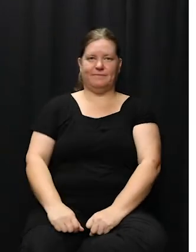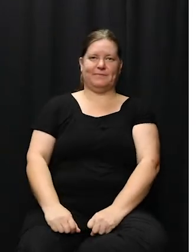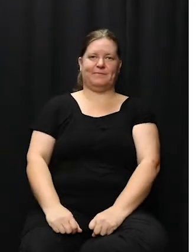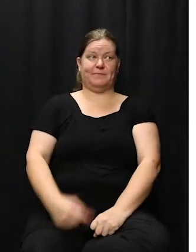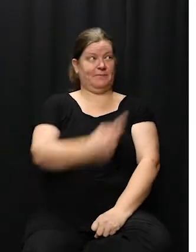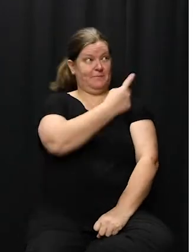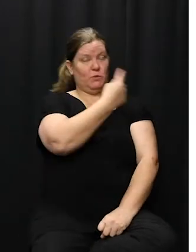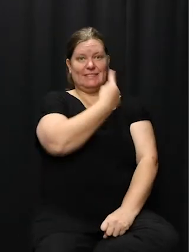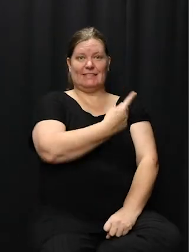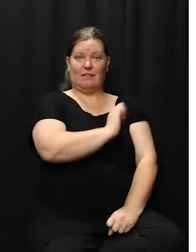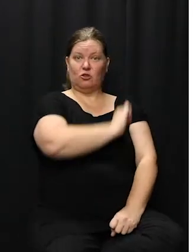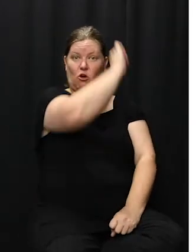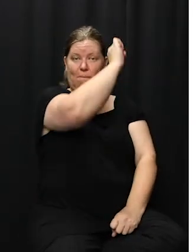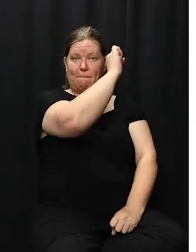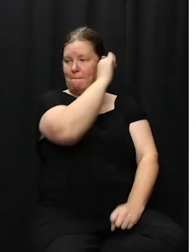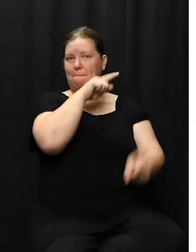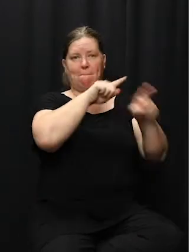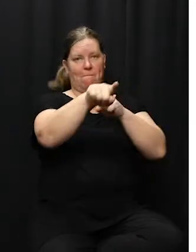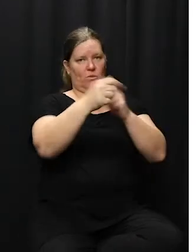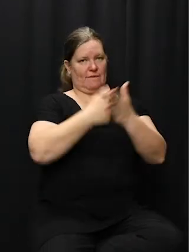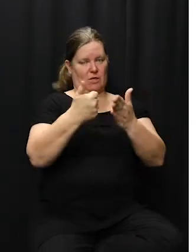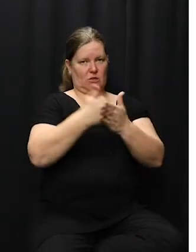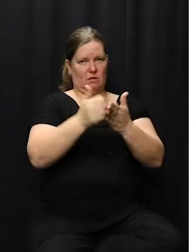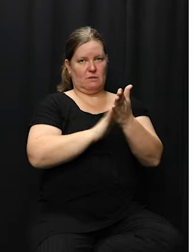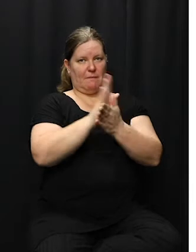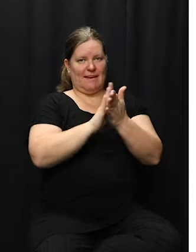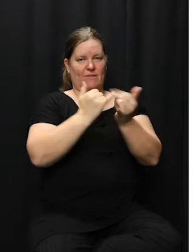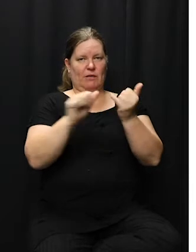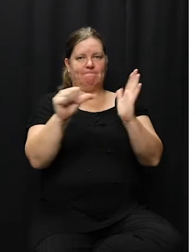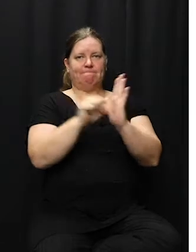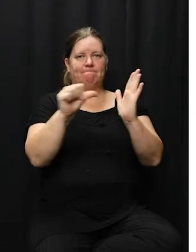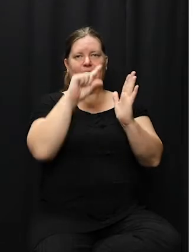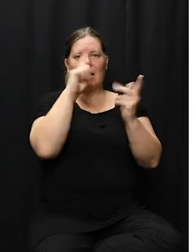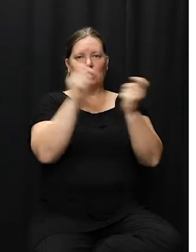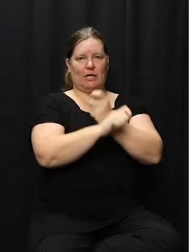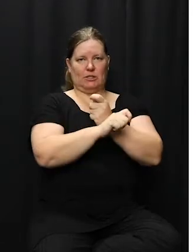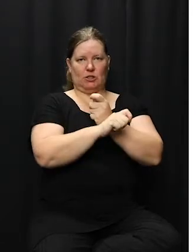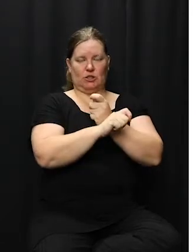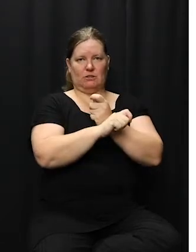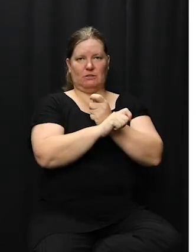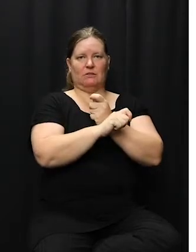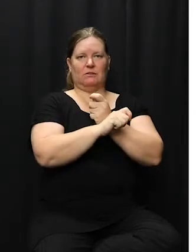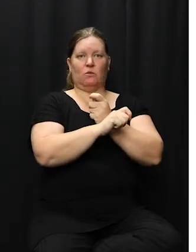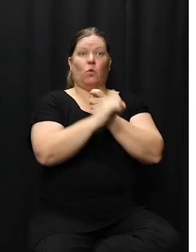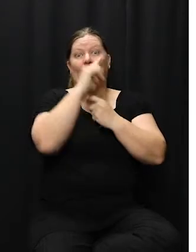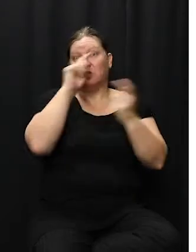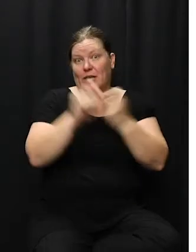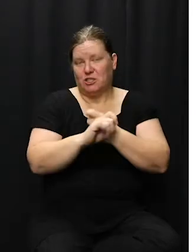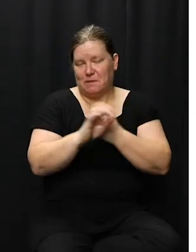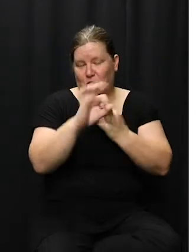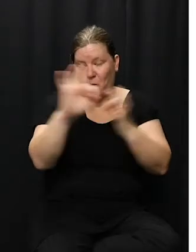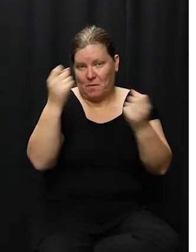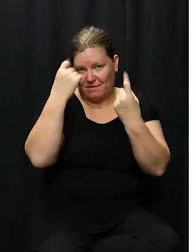you can see at the top of this, they are the most conventionalized things. They're very fixed, you can't change them. Well, you can change them, but nobody will understand